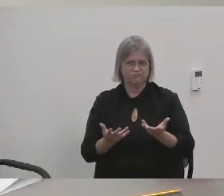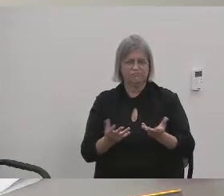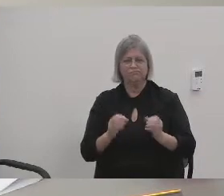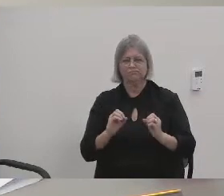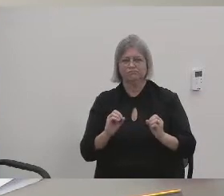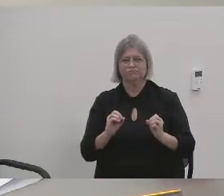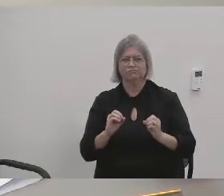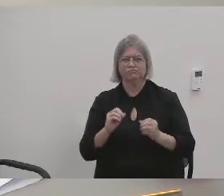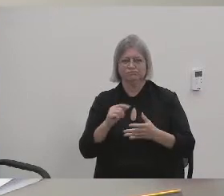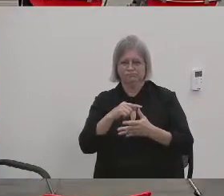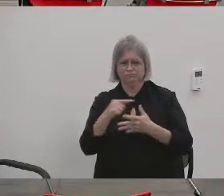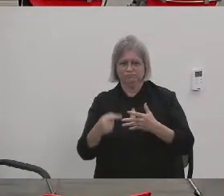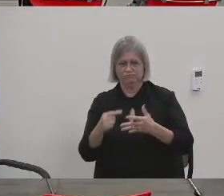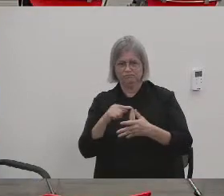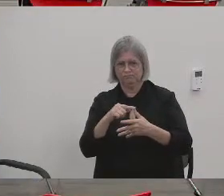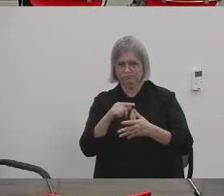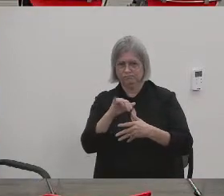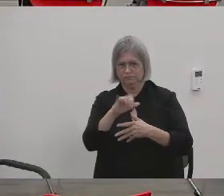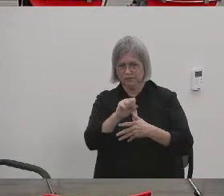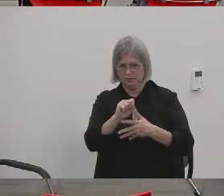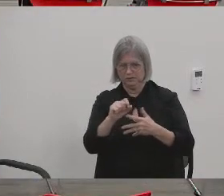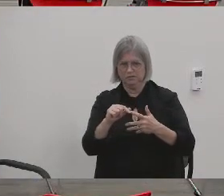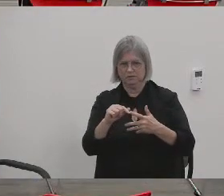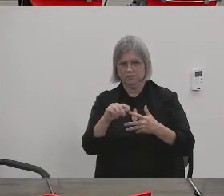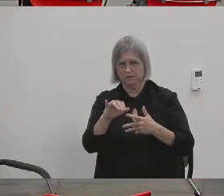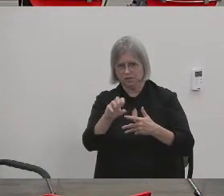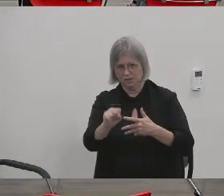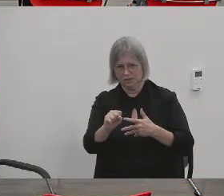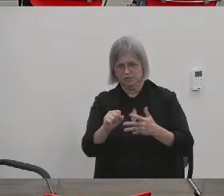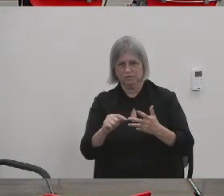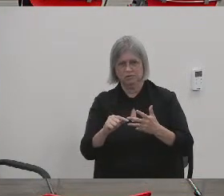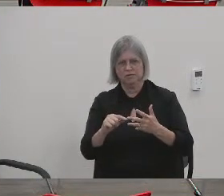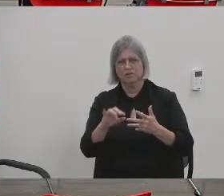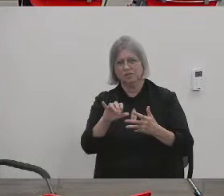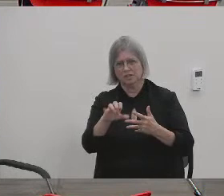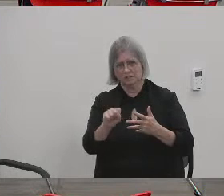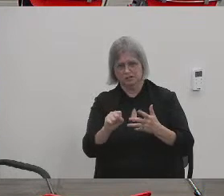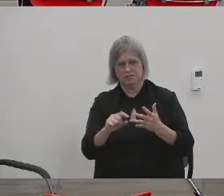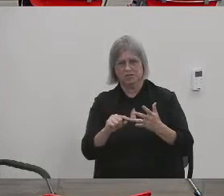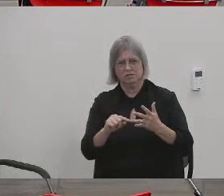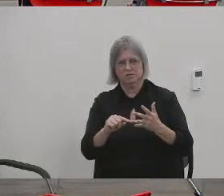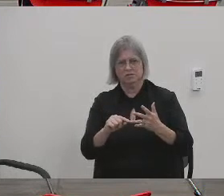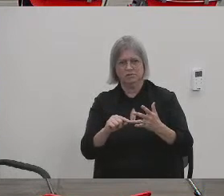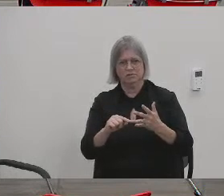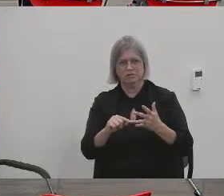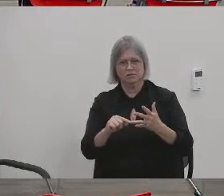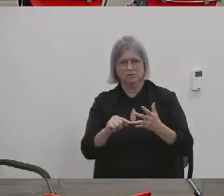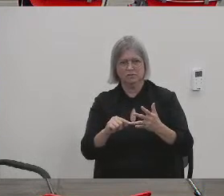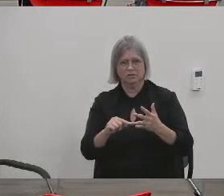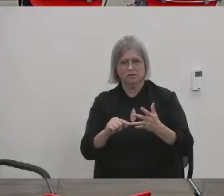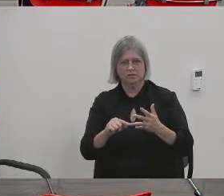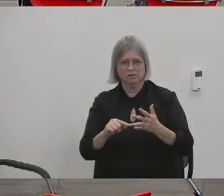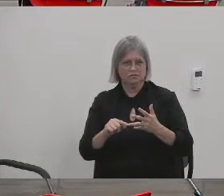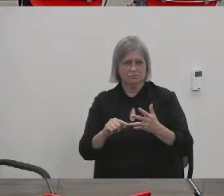Hearing none, roll call, please. Mr. Miranda? Yes. Mr. Yaki? Yes. Mrs. Brady? Yes. Mrs. Chestnut?